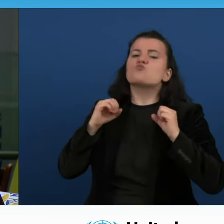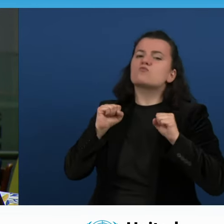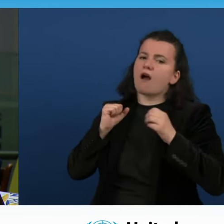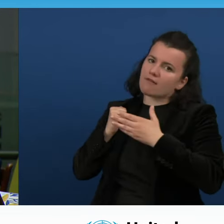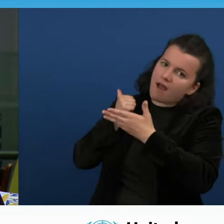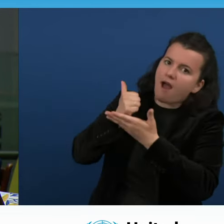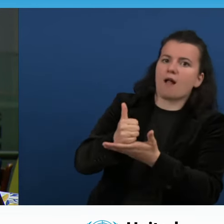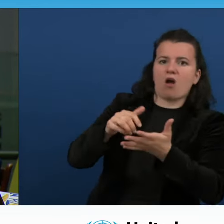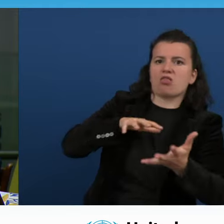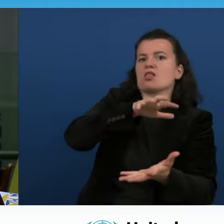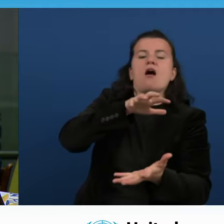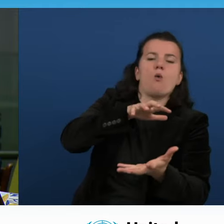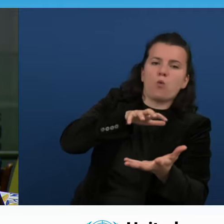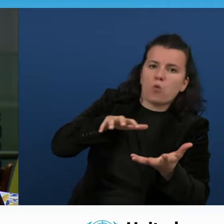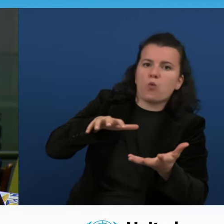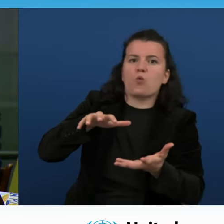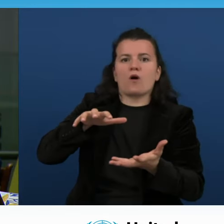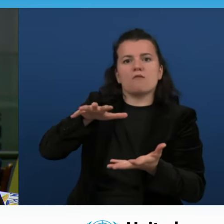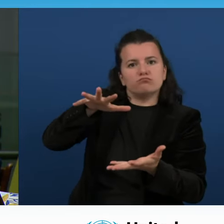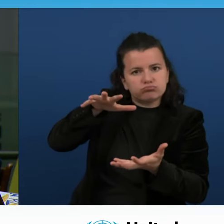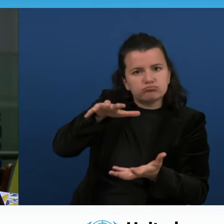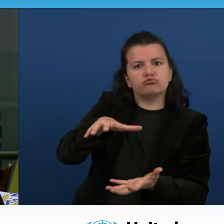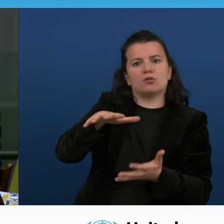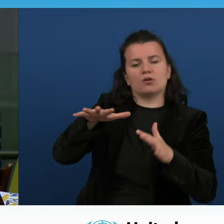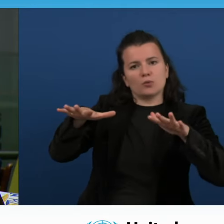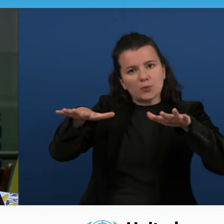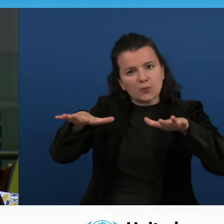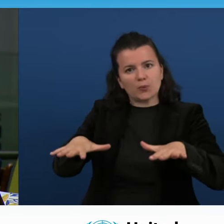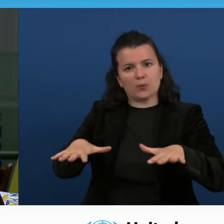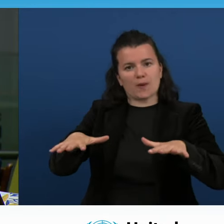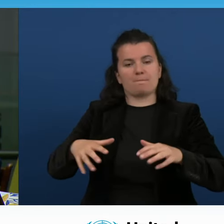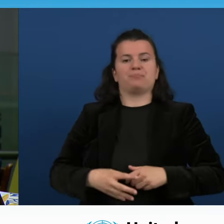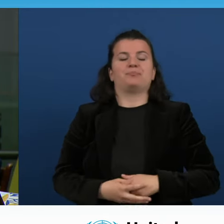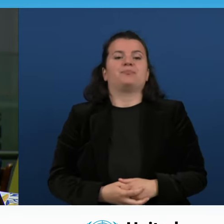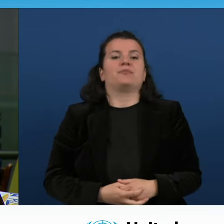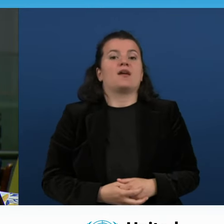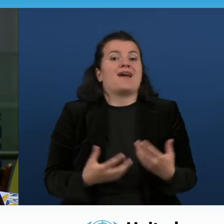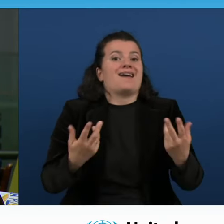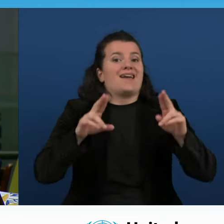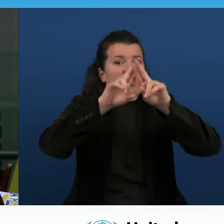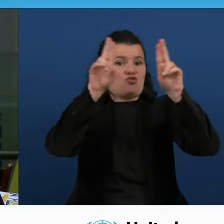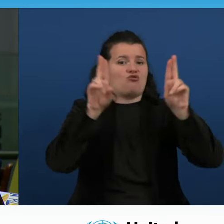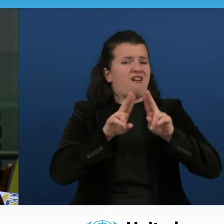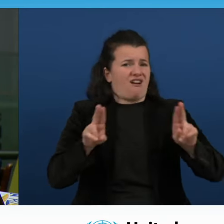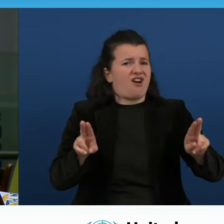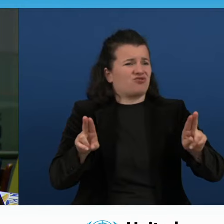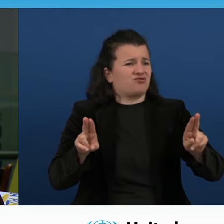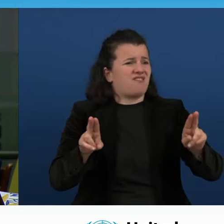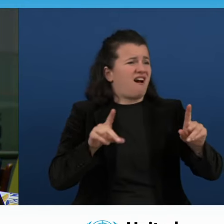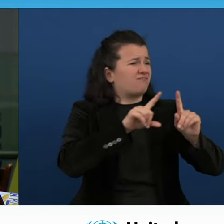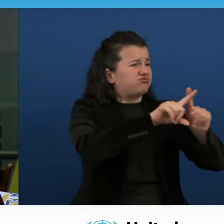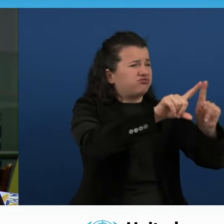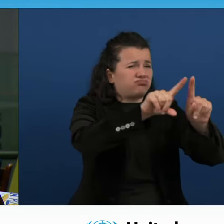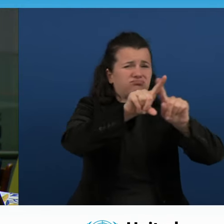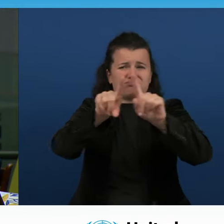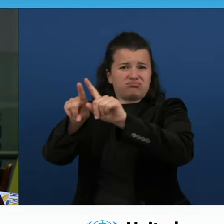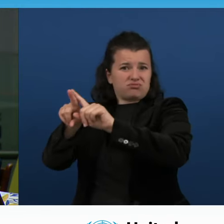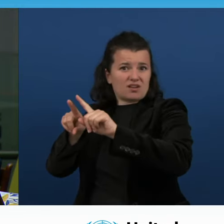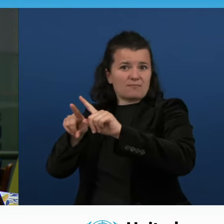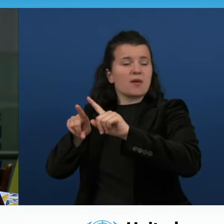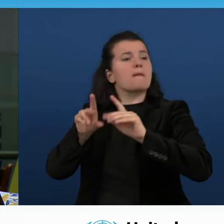absolutely essential that as an international community, we continue to stand in